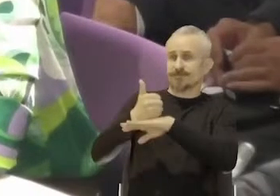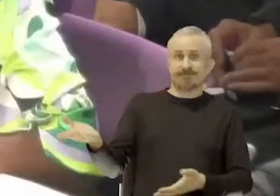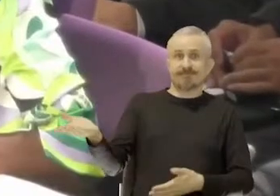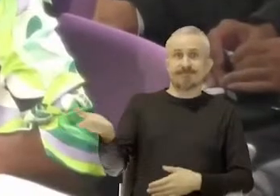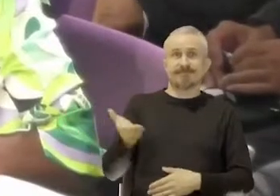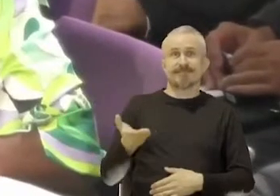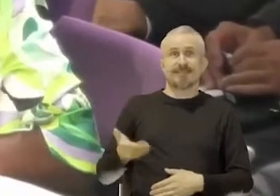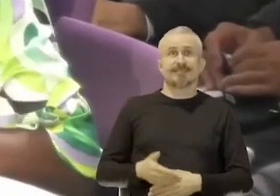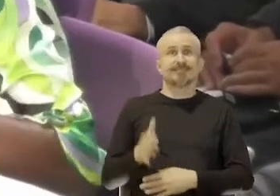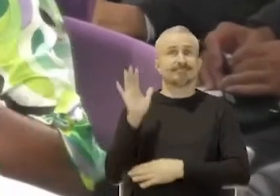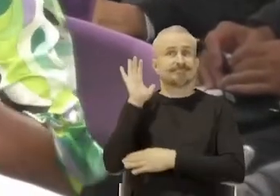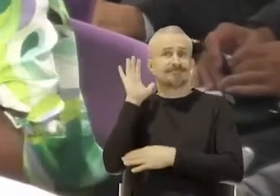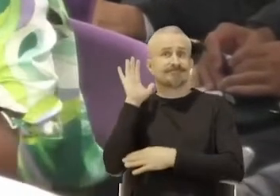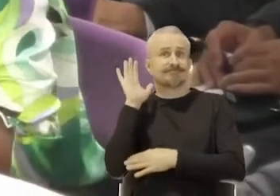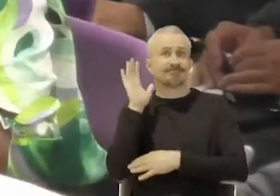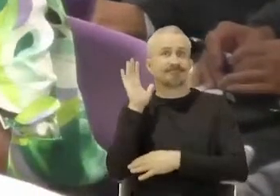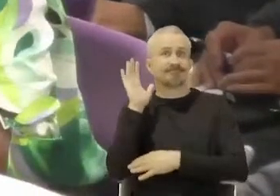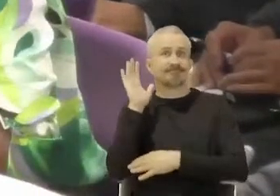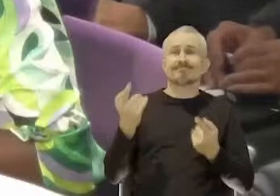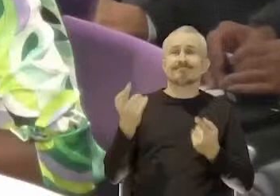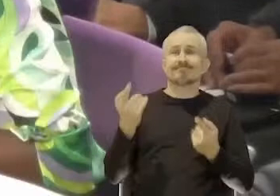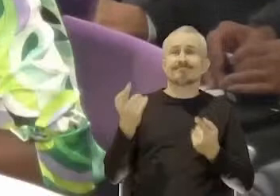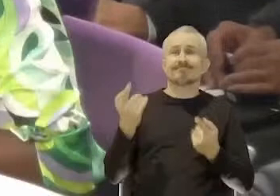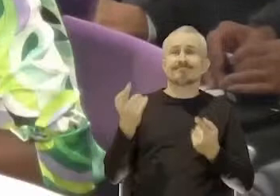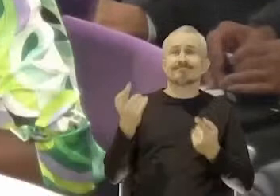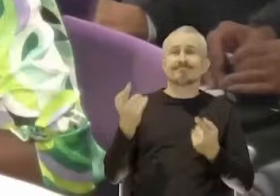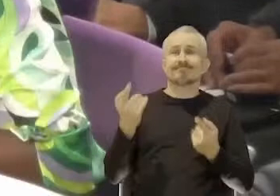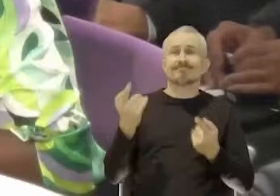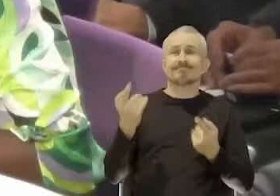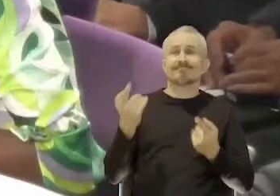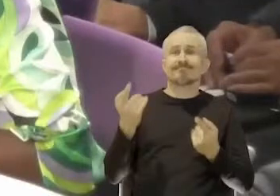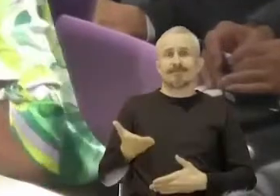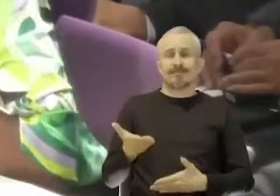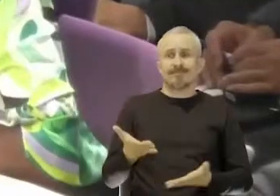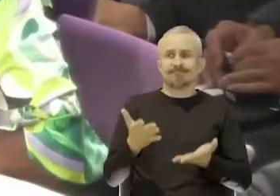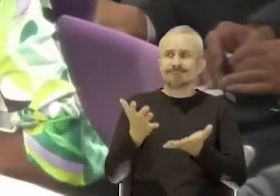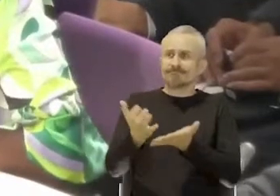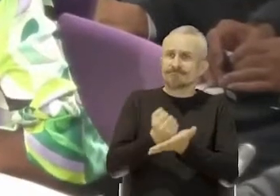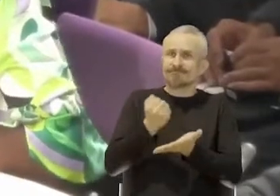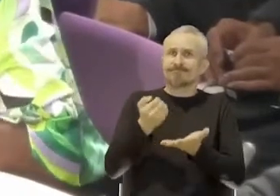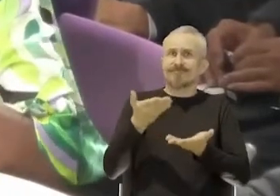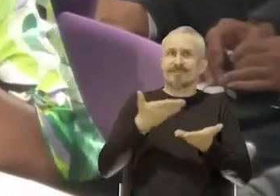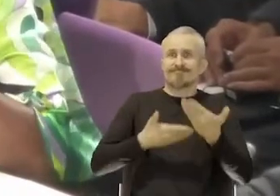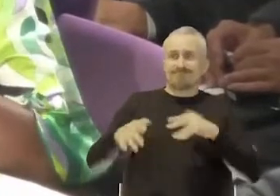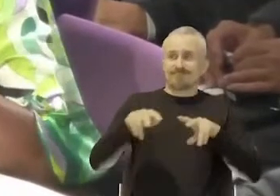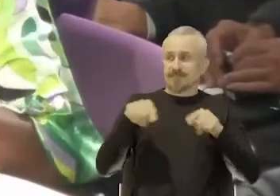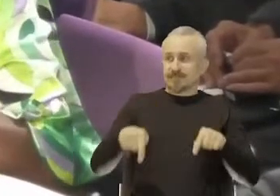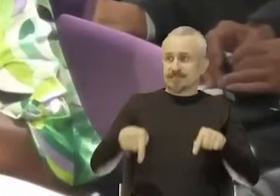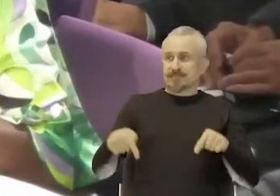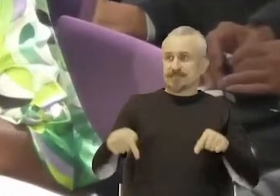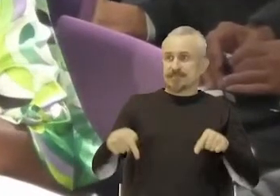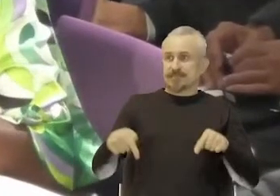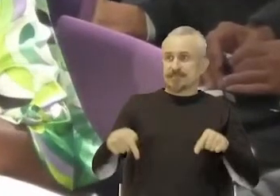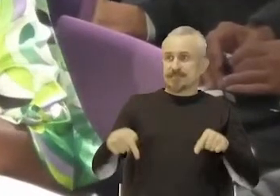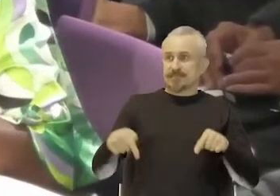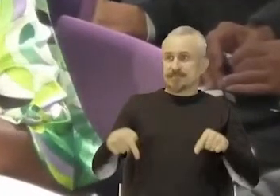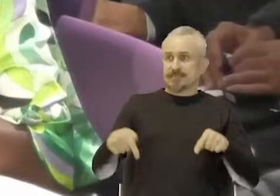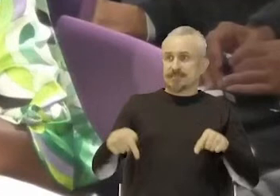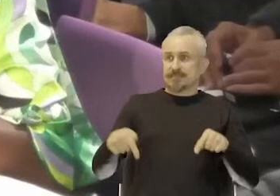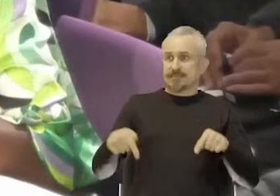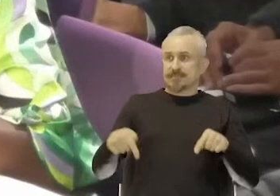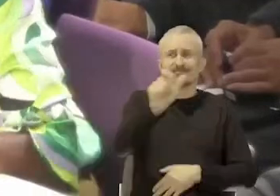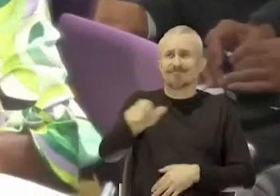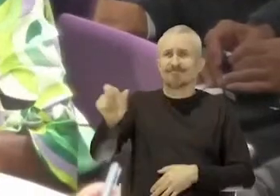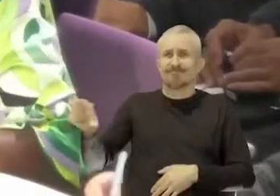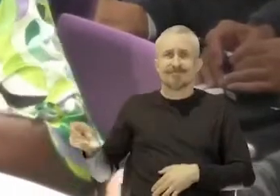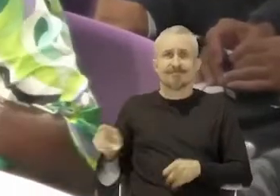Ministerial Roundtable. So even though you only have 3 minutes, I hope you will be concise in at least touching on some of these key